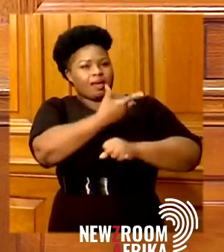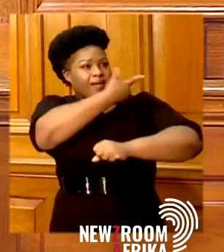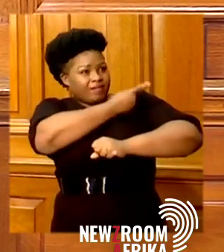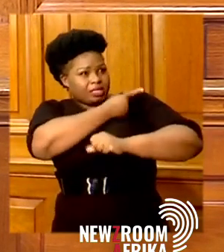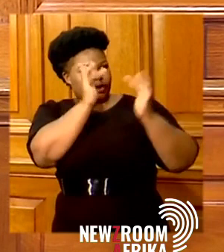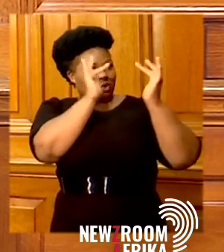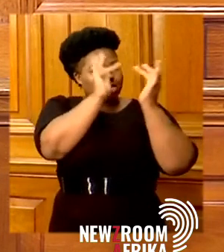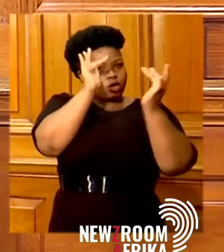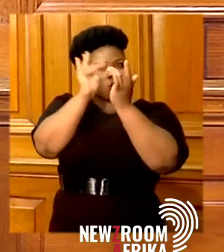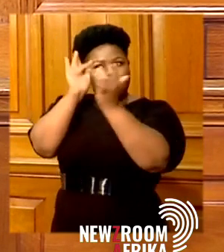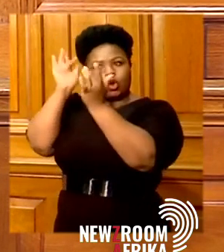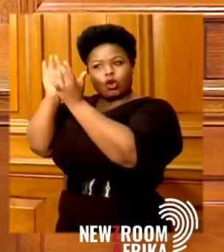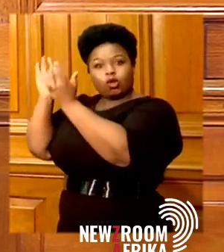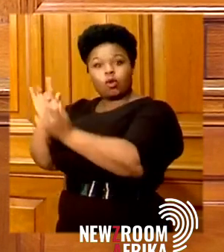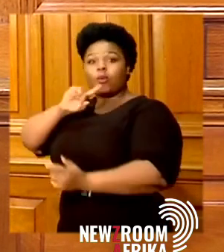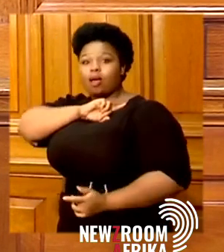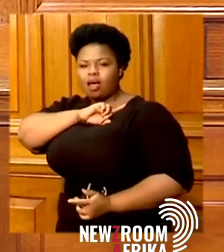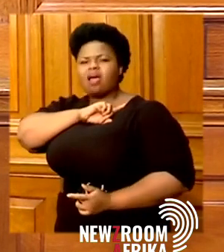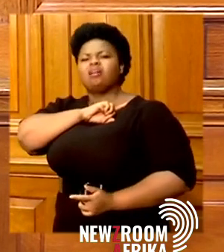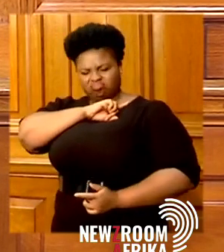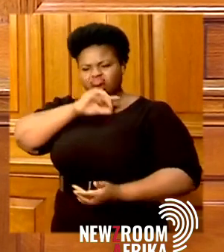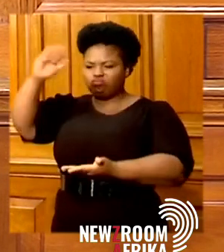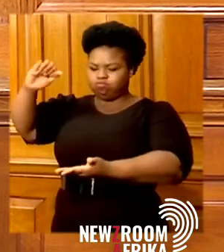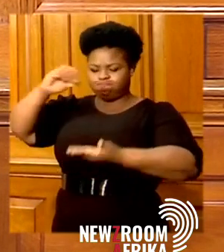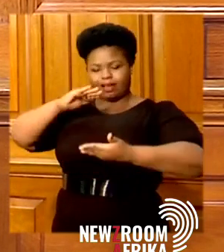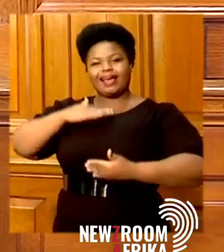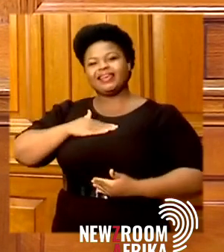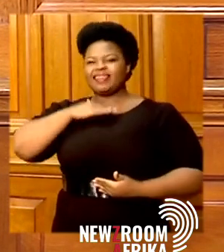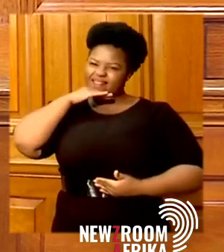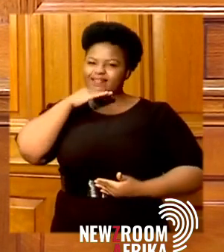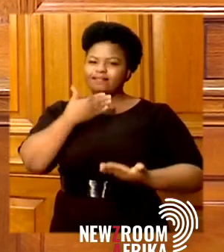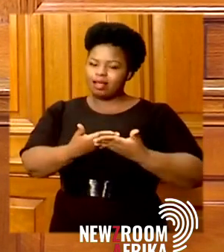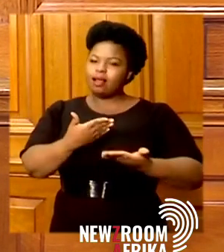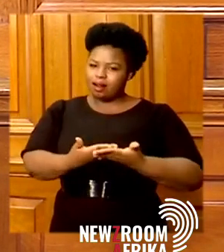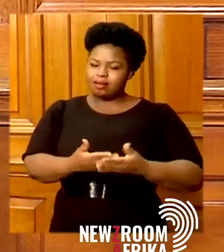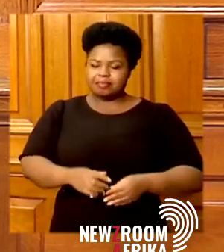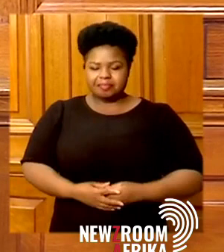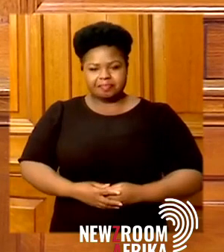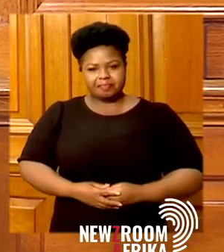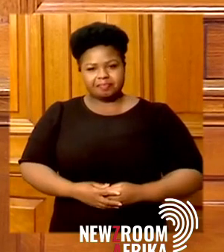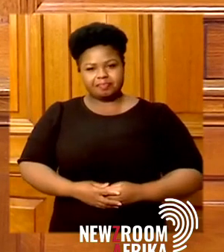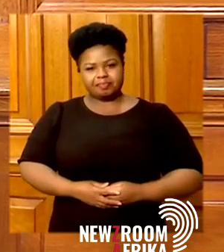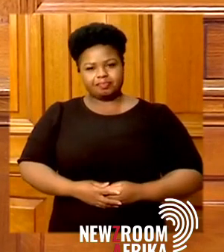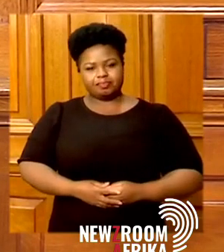we have the necessary quantities of vaccines when we need them.